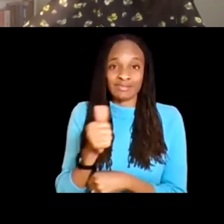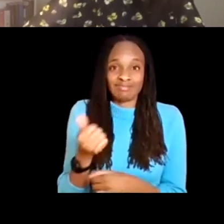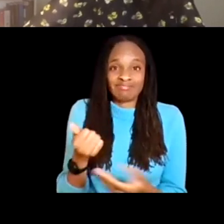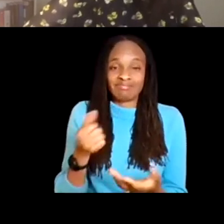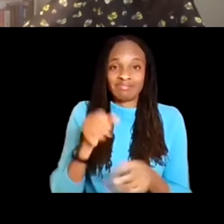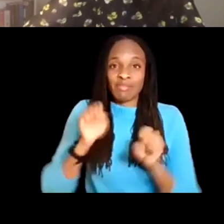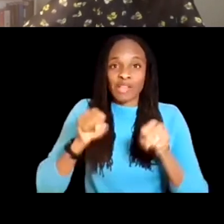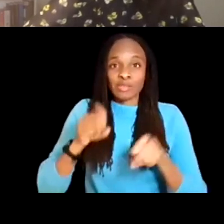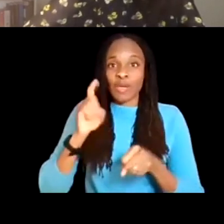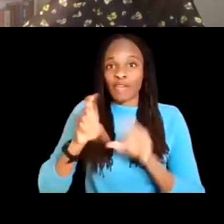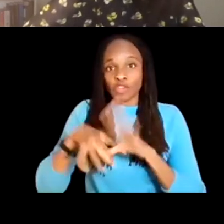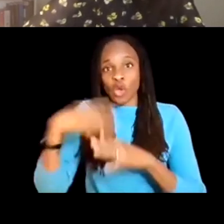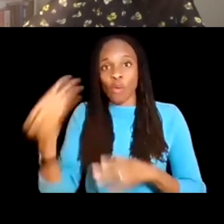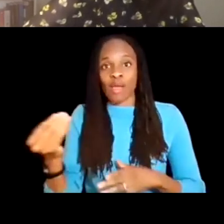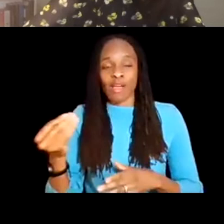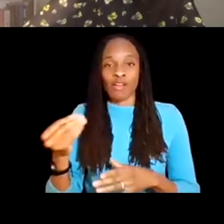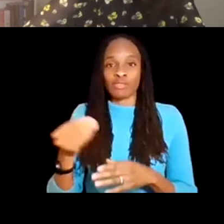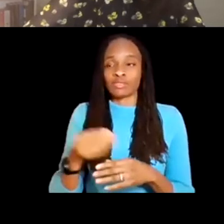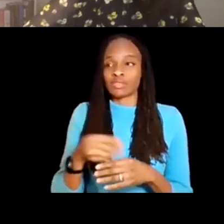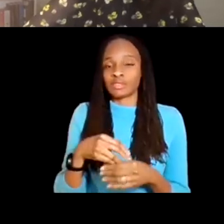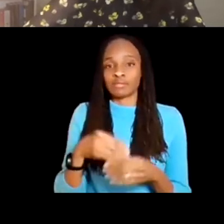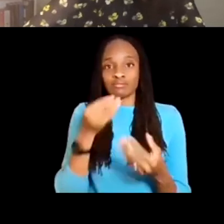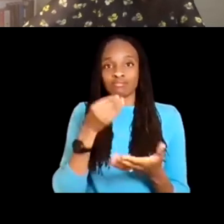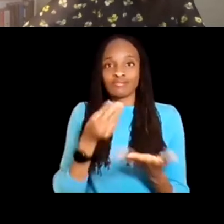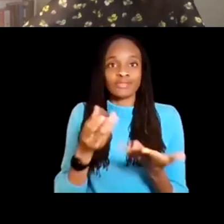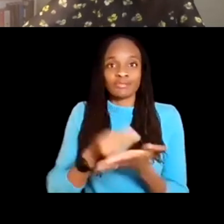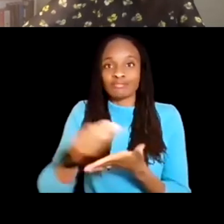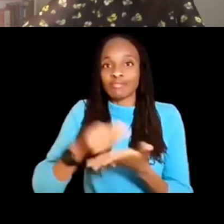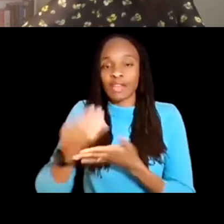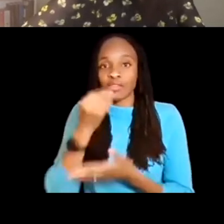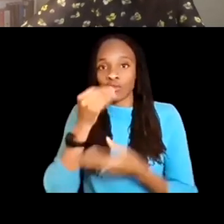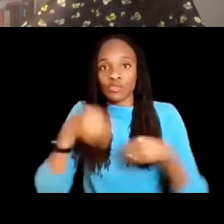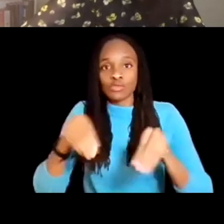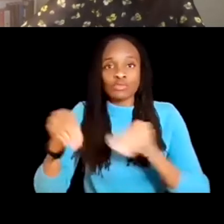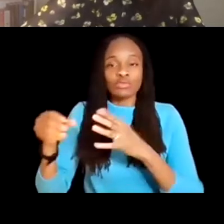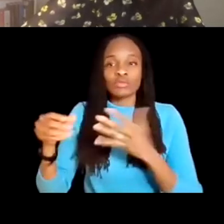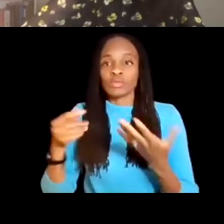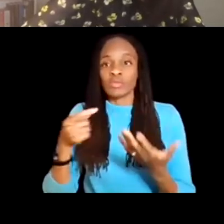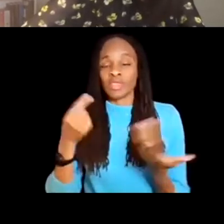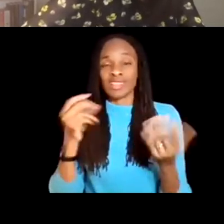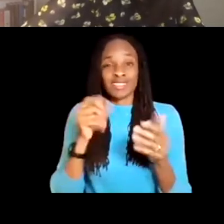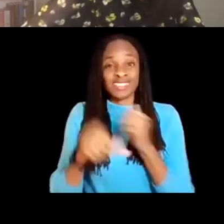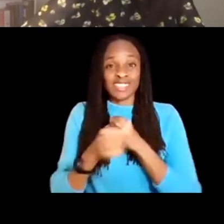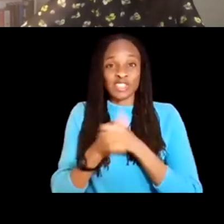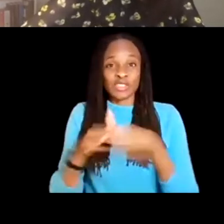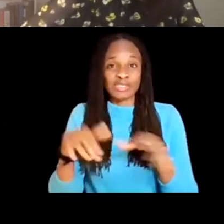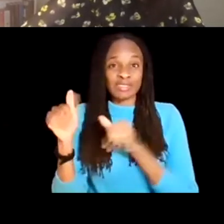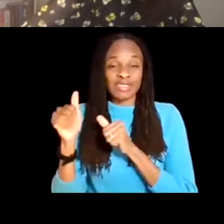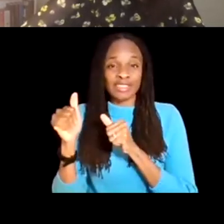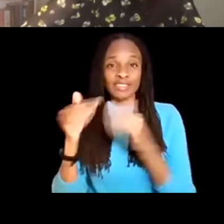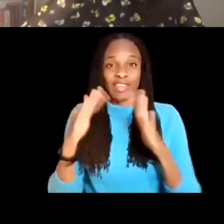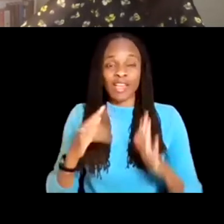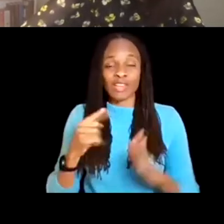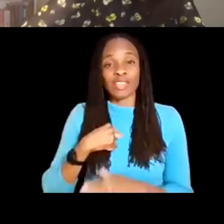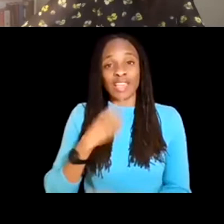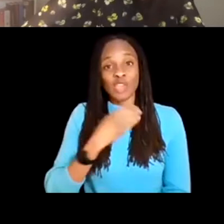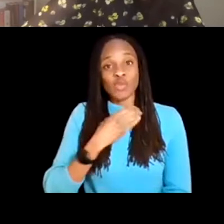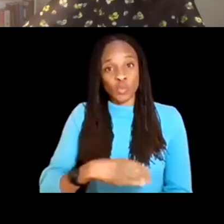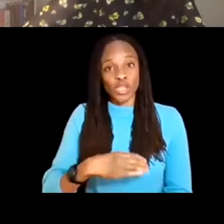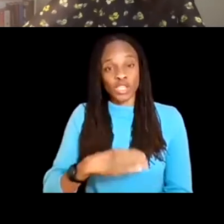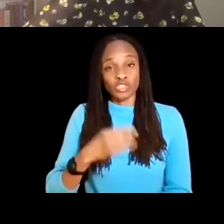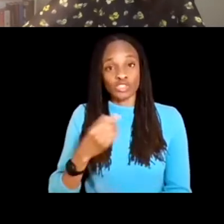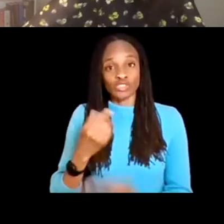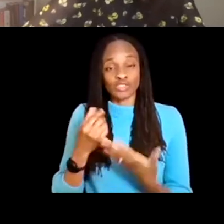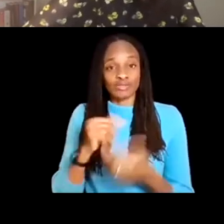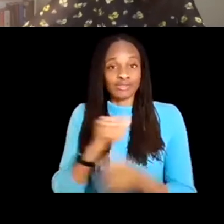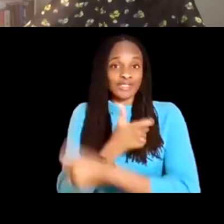groceries, and it's dangerous every time you leave the house. And I do wish we were being prioritized for the vaccine, because I would really